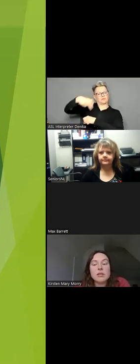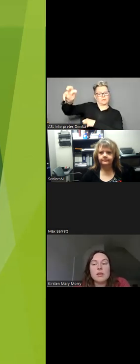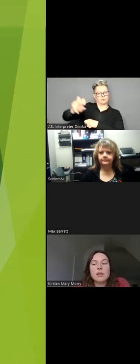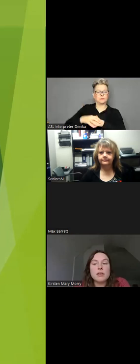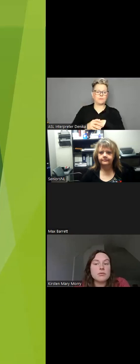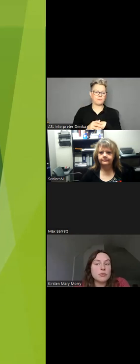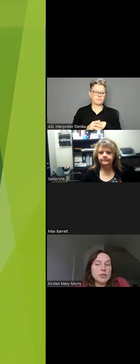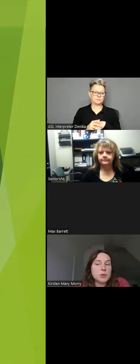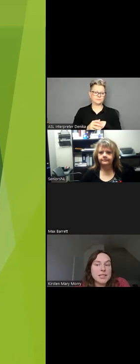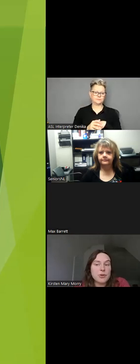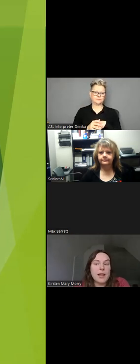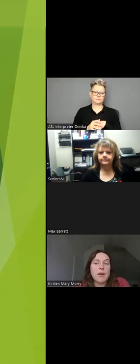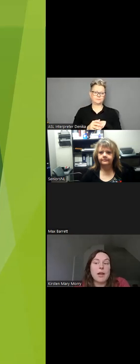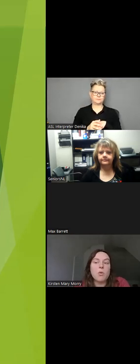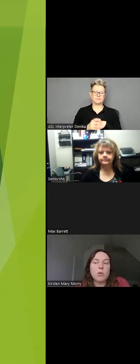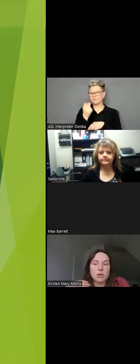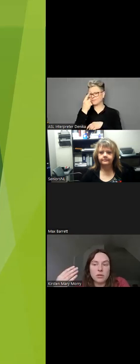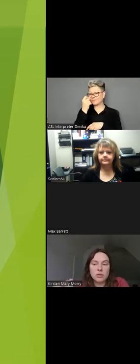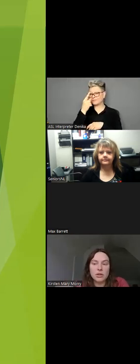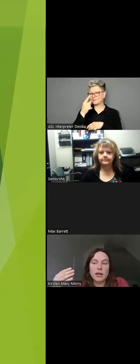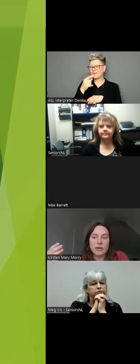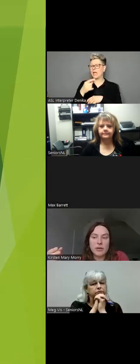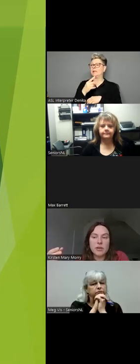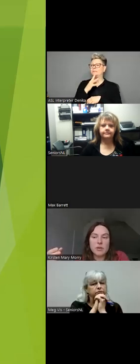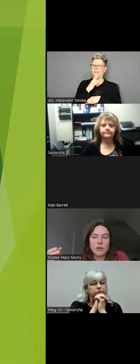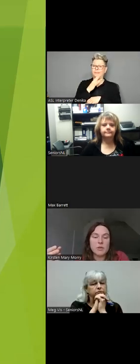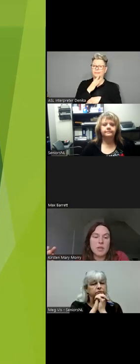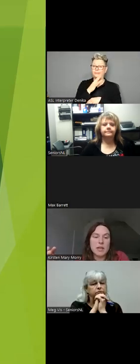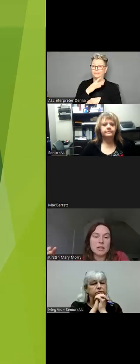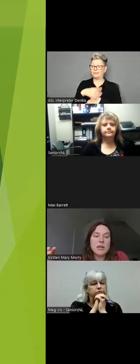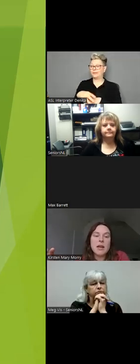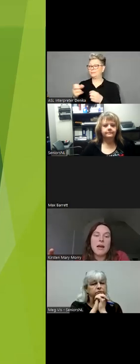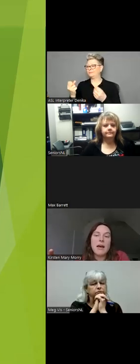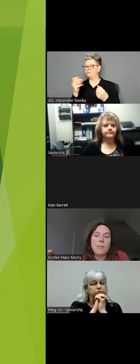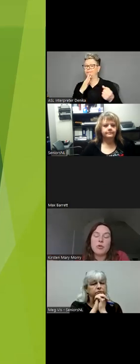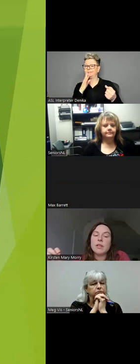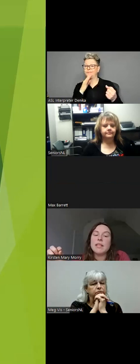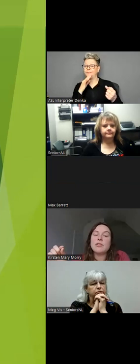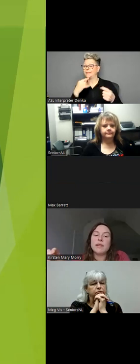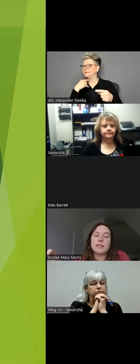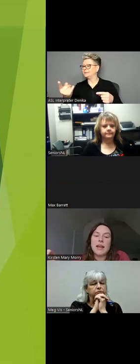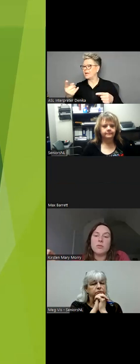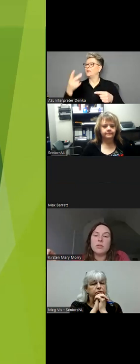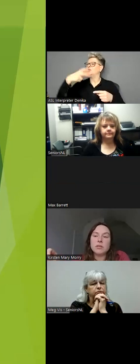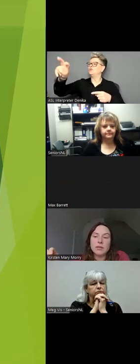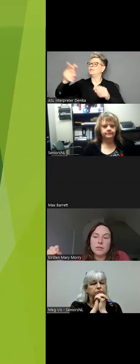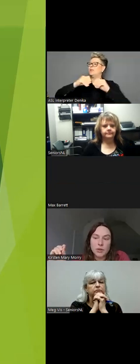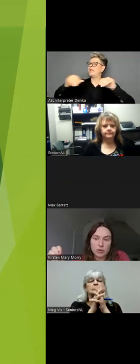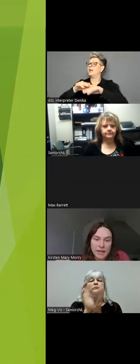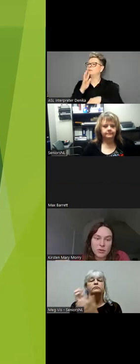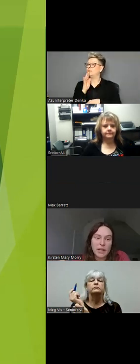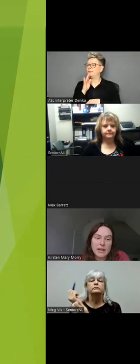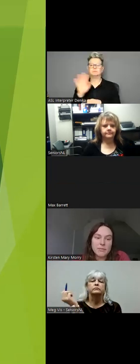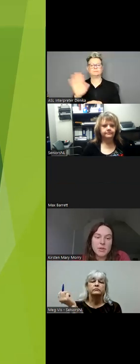can't really transfer land by oral agreement. So if you're speaking, you really need to write it down